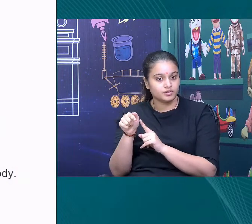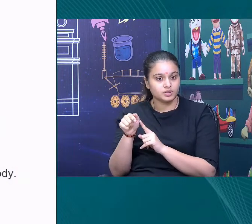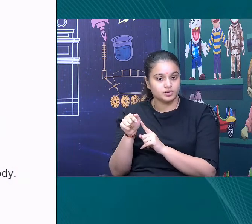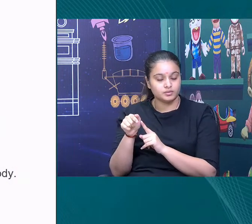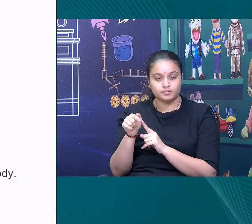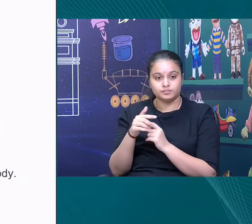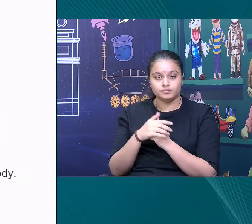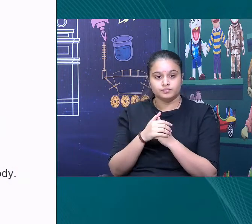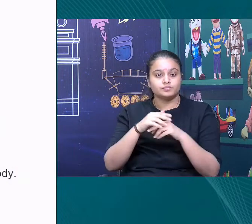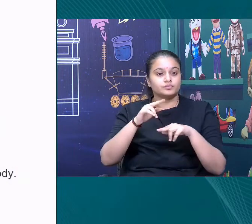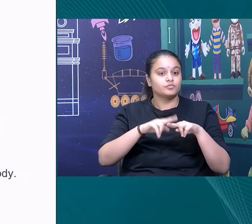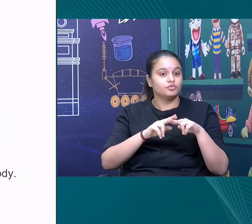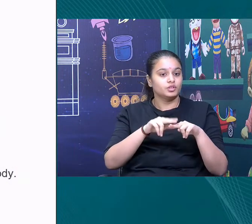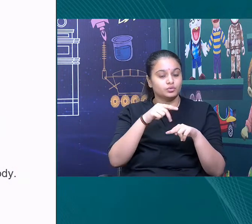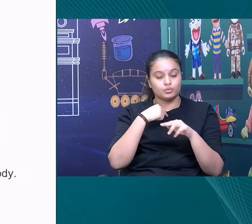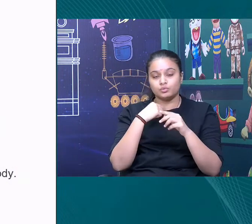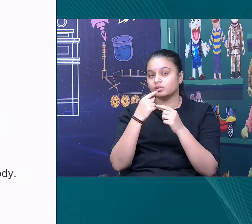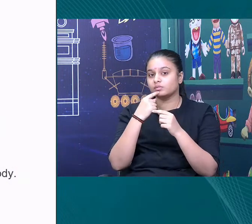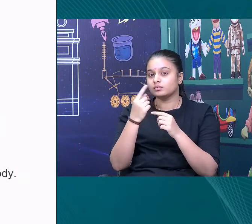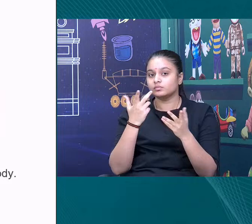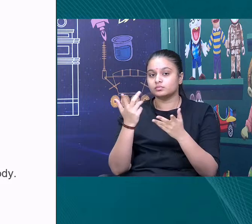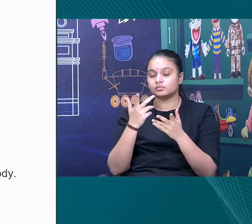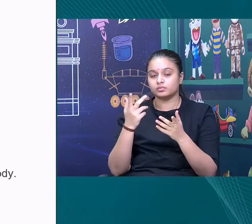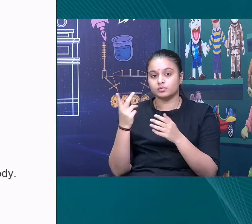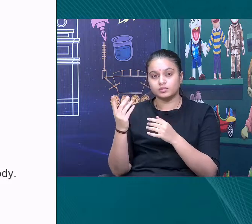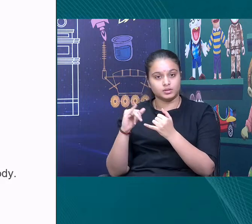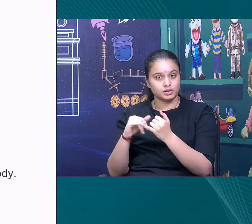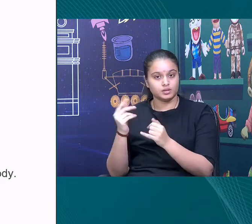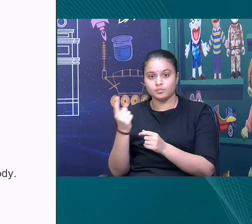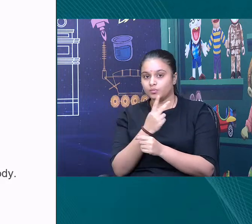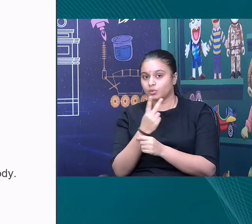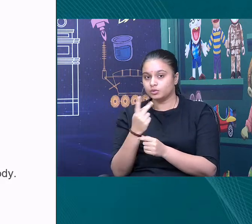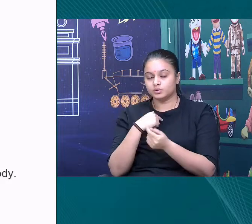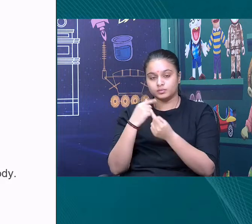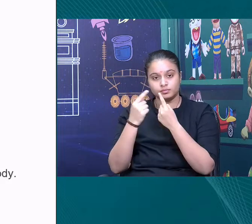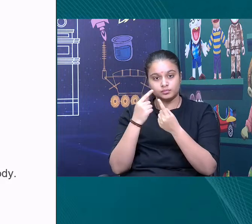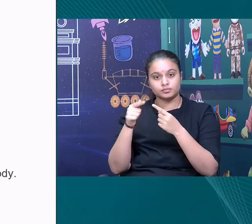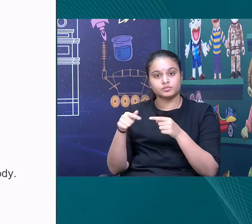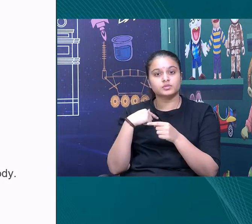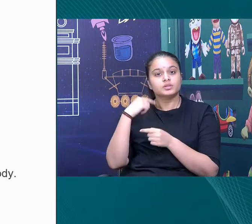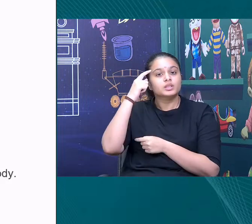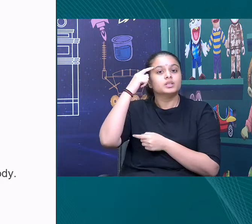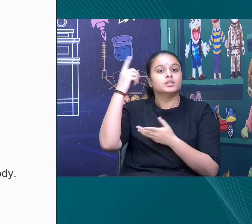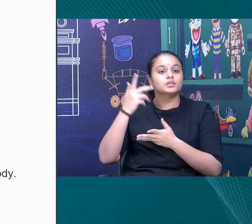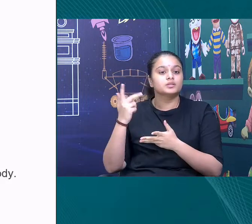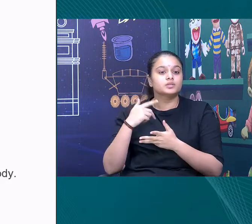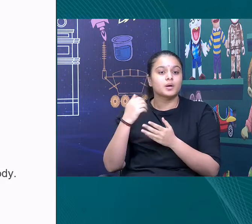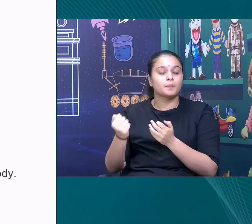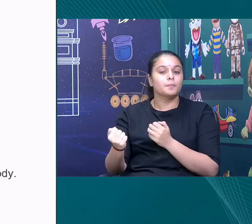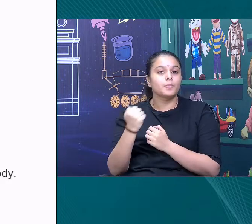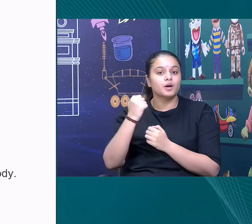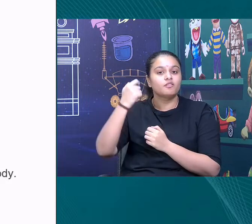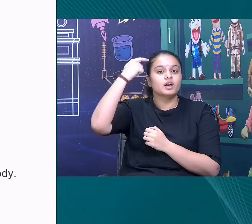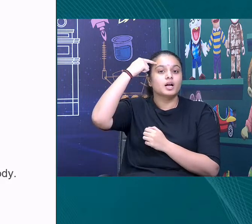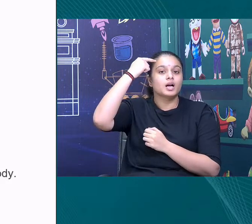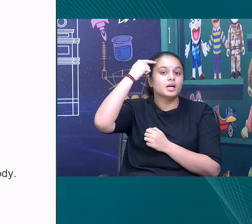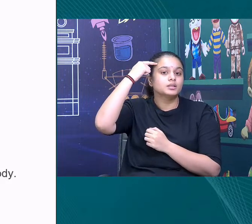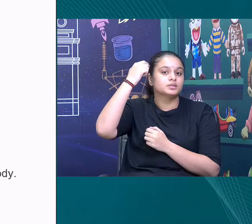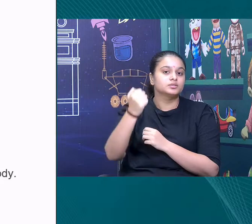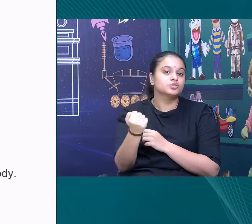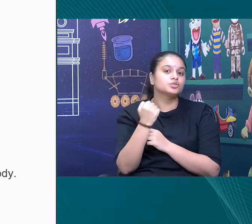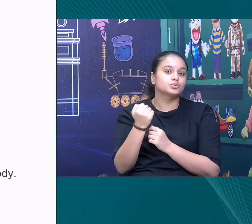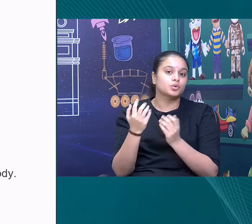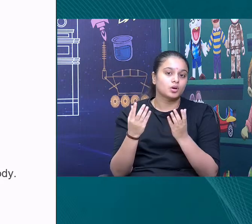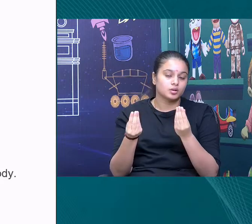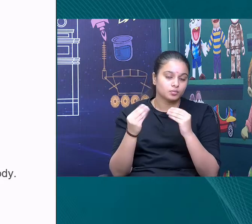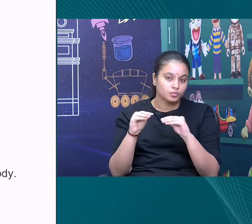eventually during his conversation with Mr. Stephen Hawking, he realizes the power of resilience and intellectual strength. Now, this